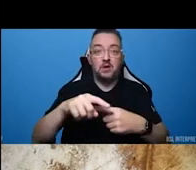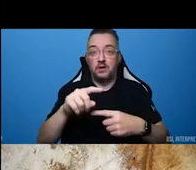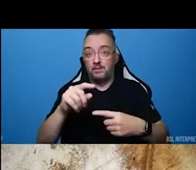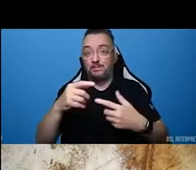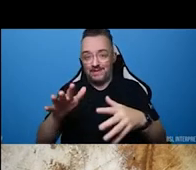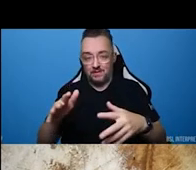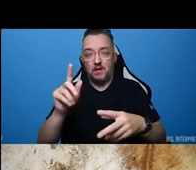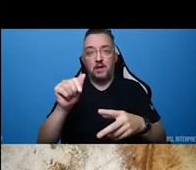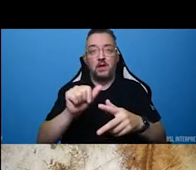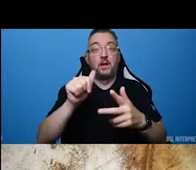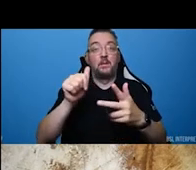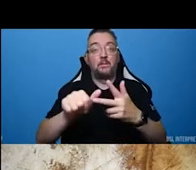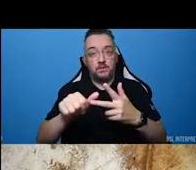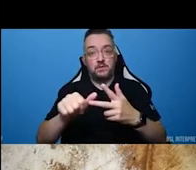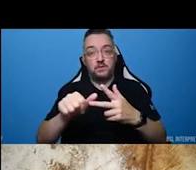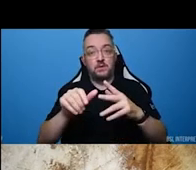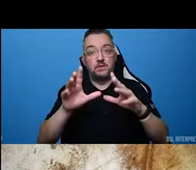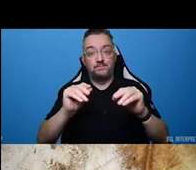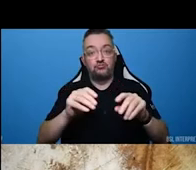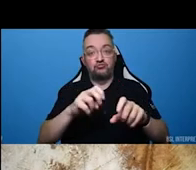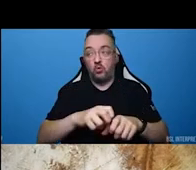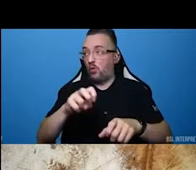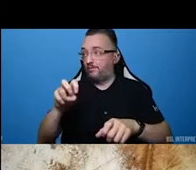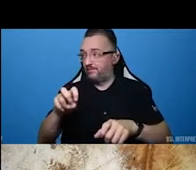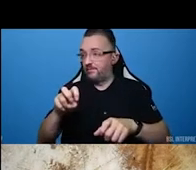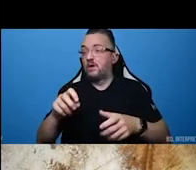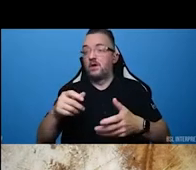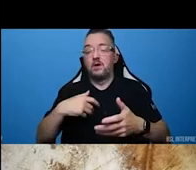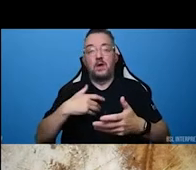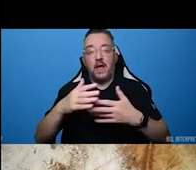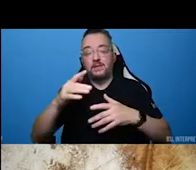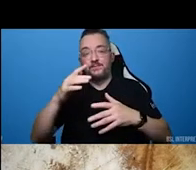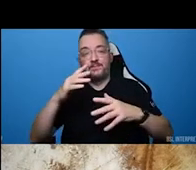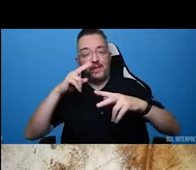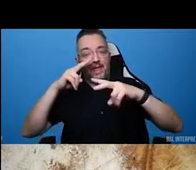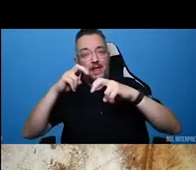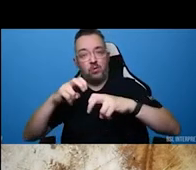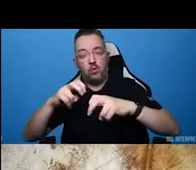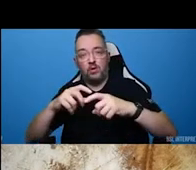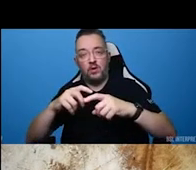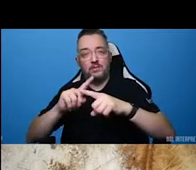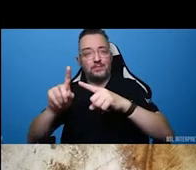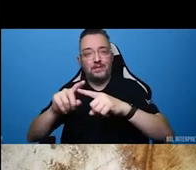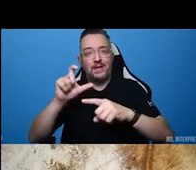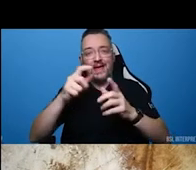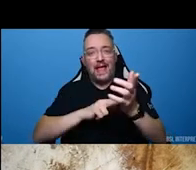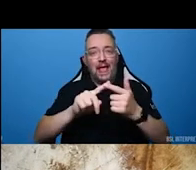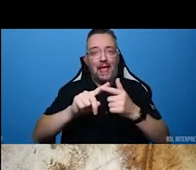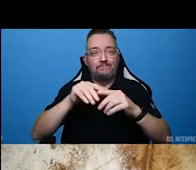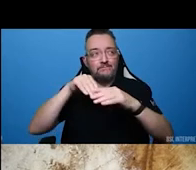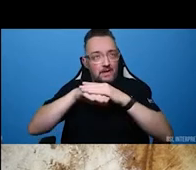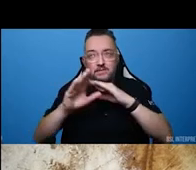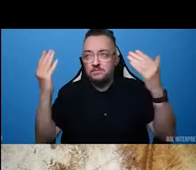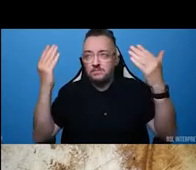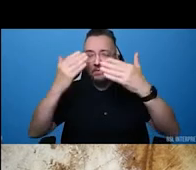But then we get away from that and get to explore. Most of the time we are exploring caves. So this was